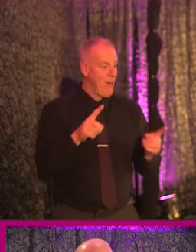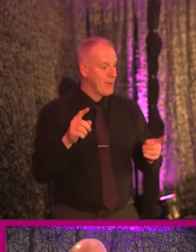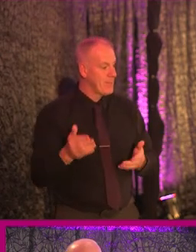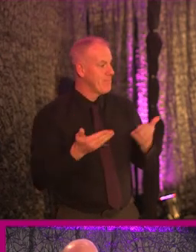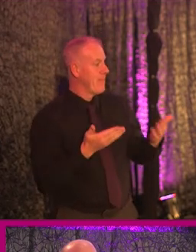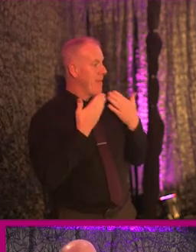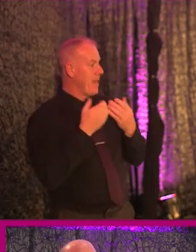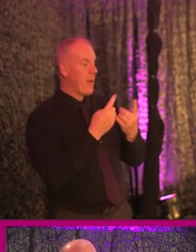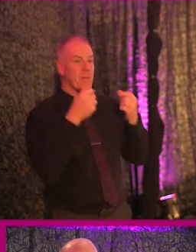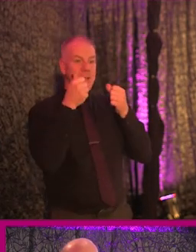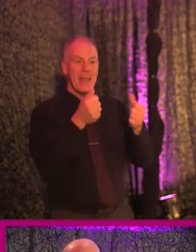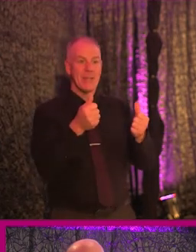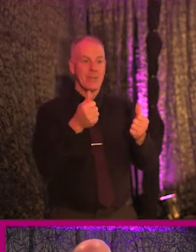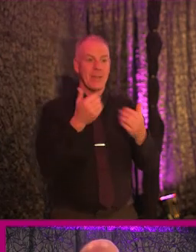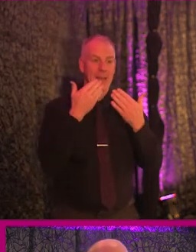thank you very much for your attention, everybody.